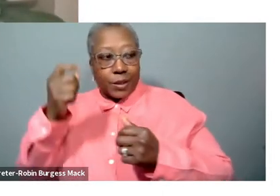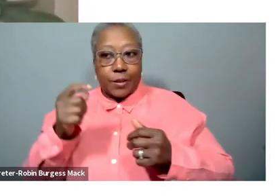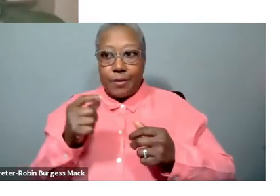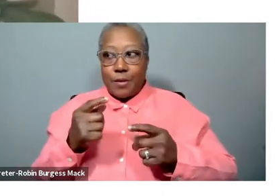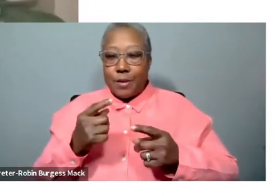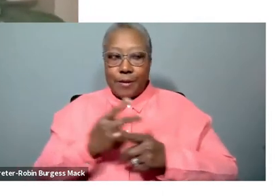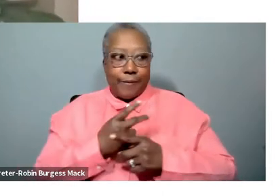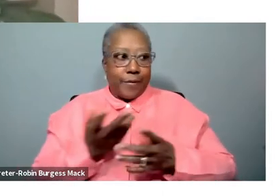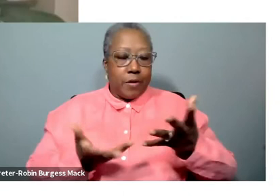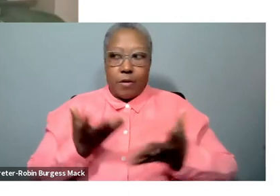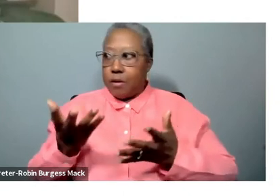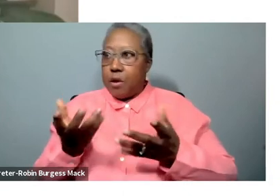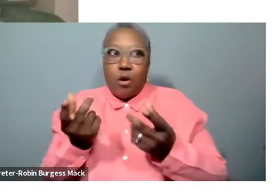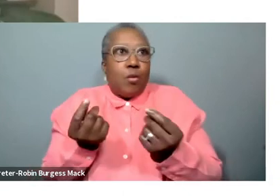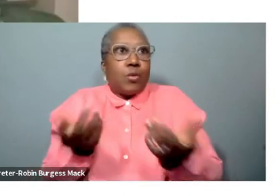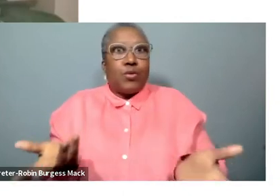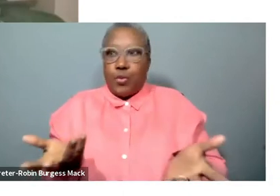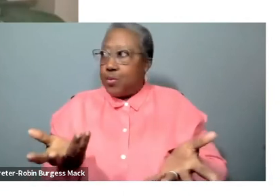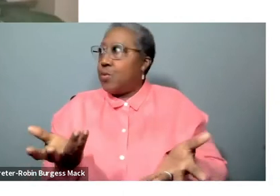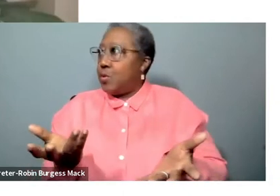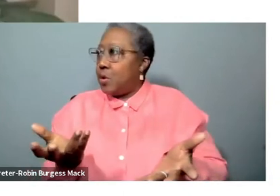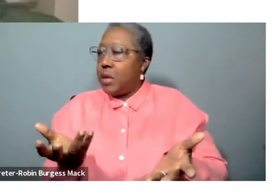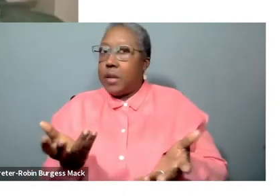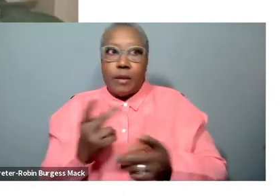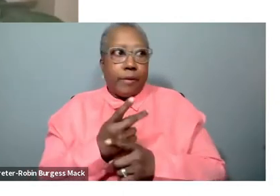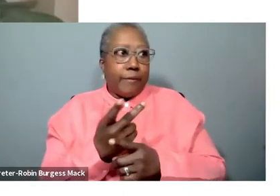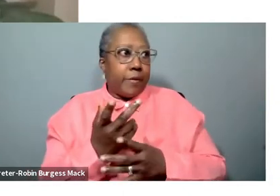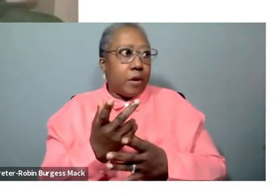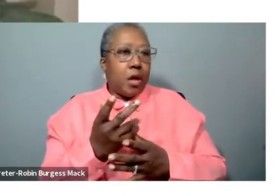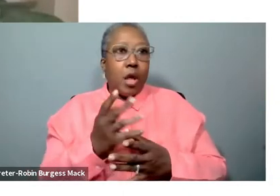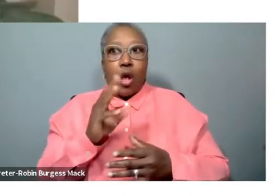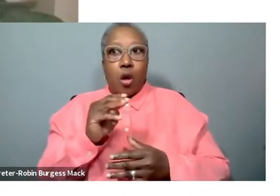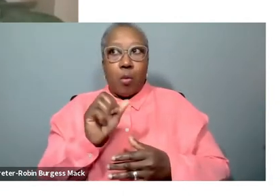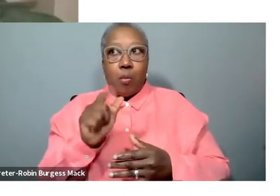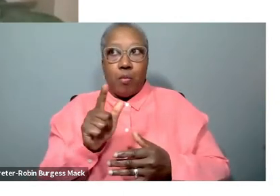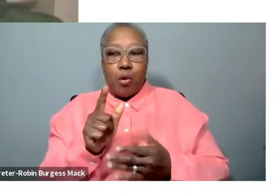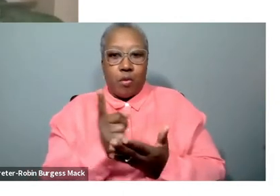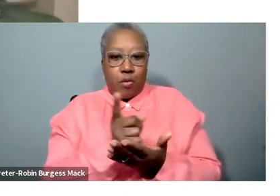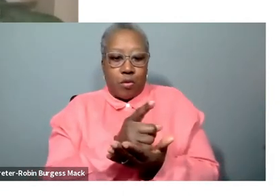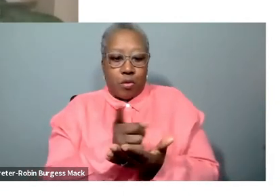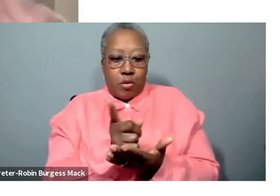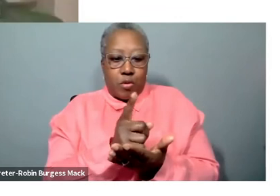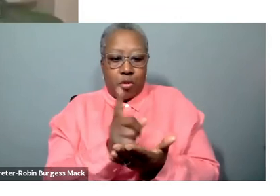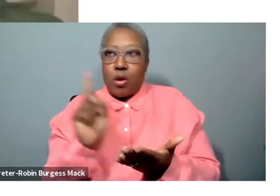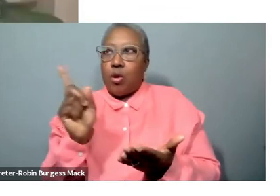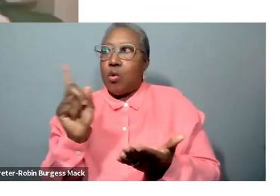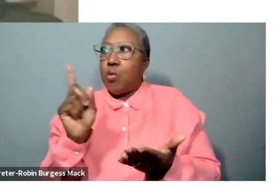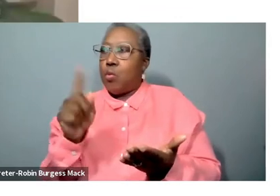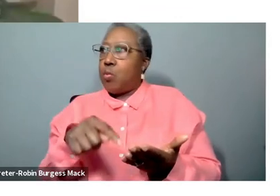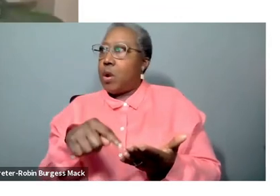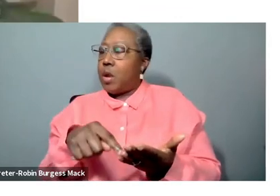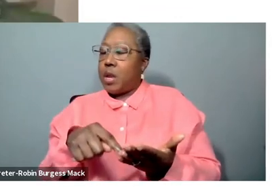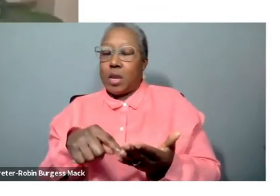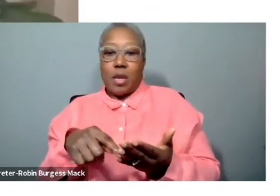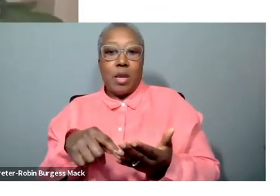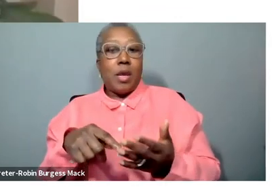figure out what they will do. They have to figure out what their moral center is. And I hope that this